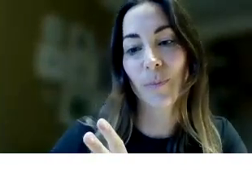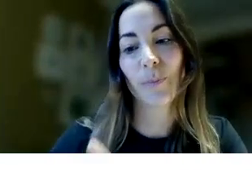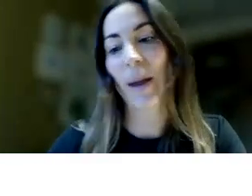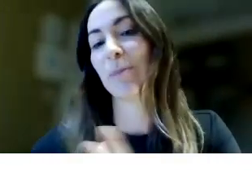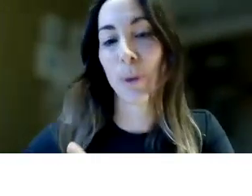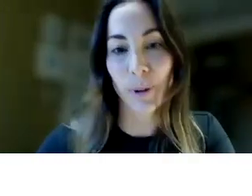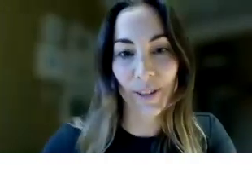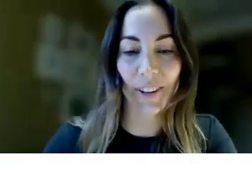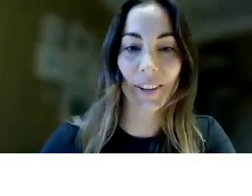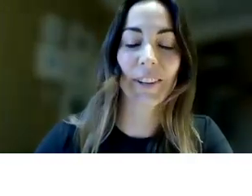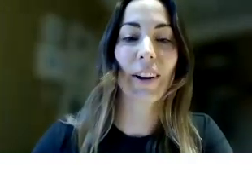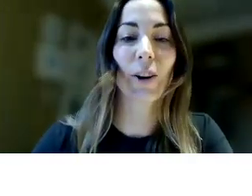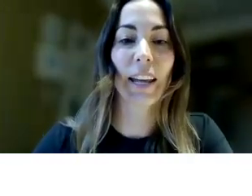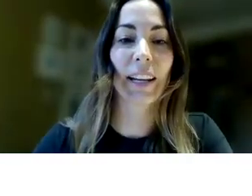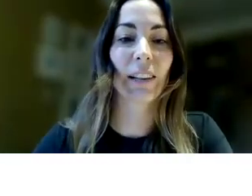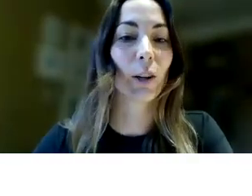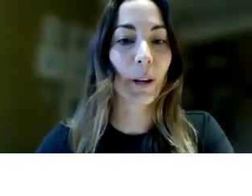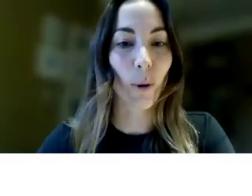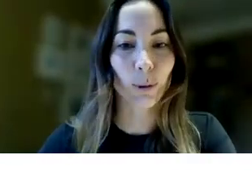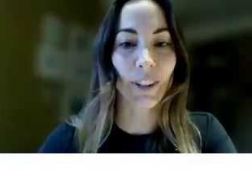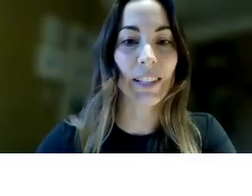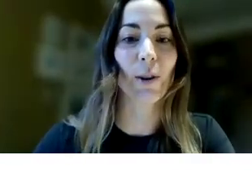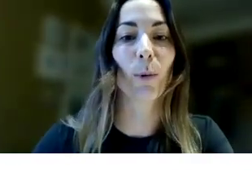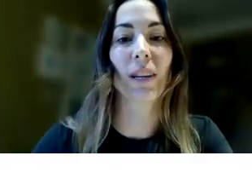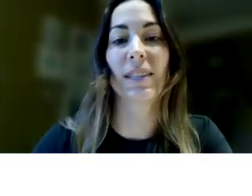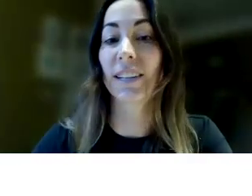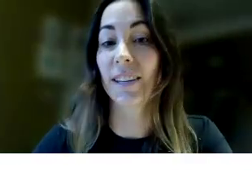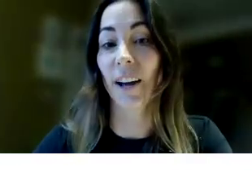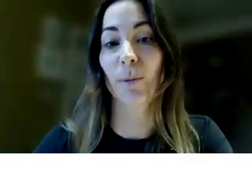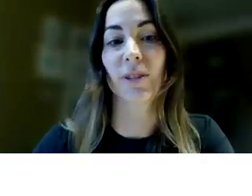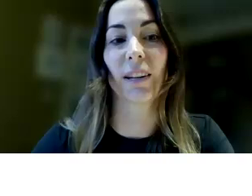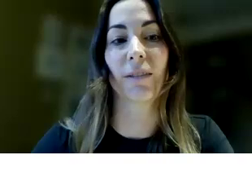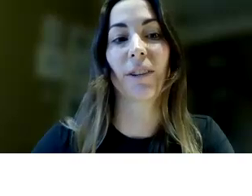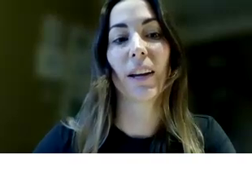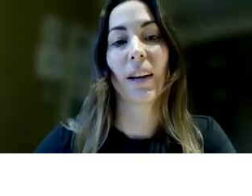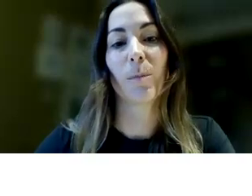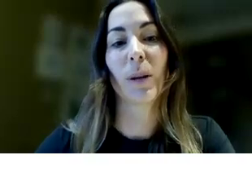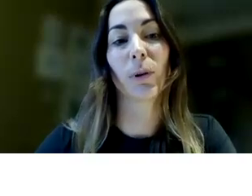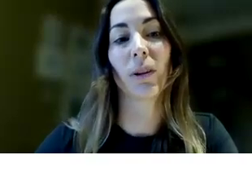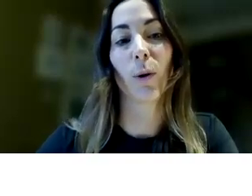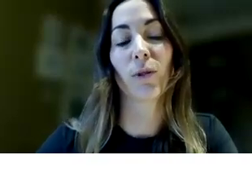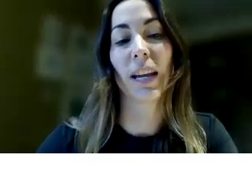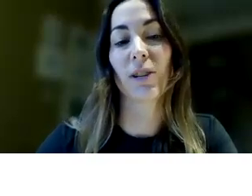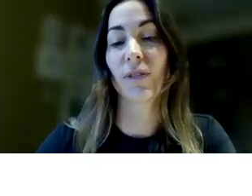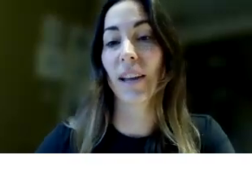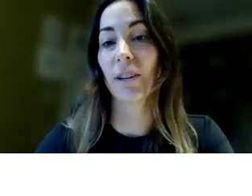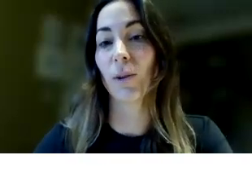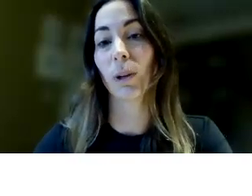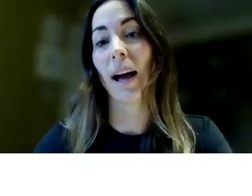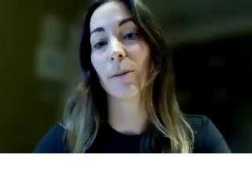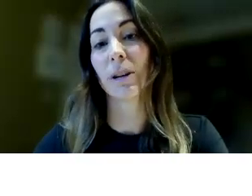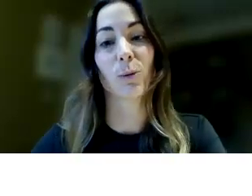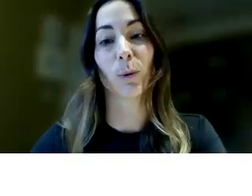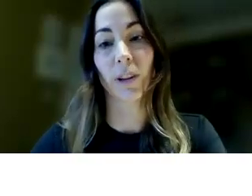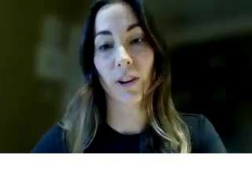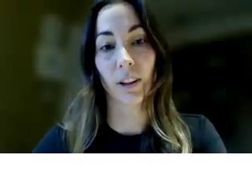this baby boomers are getting a little bit older, and so more than 65% of people over the age of 70